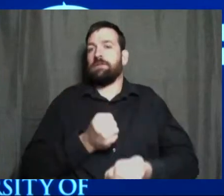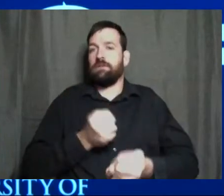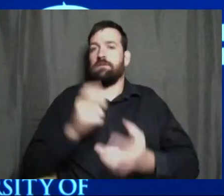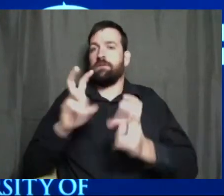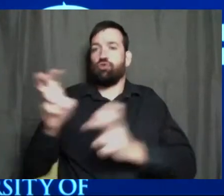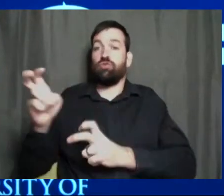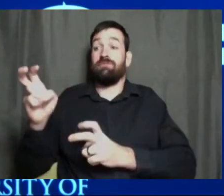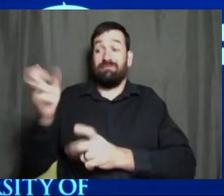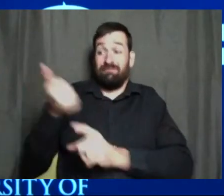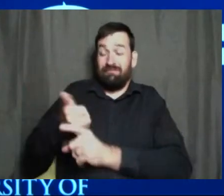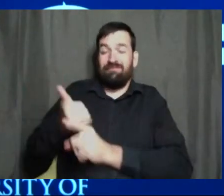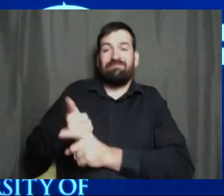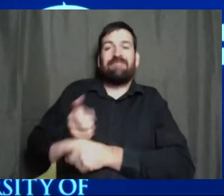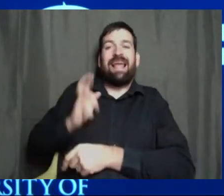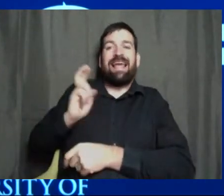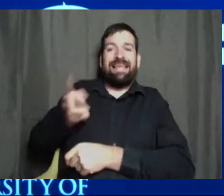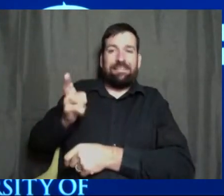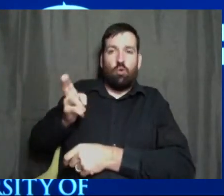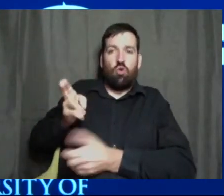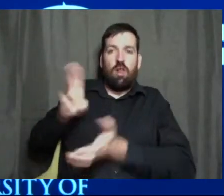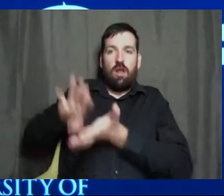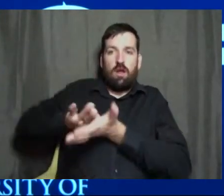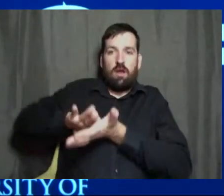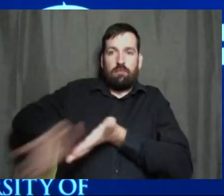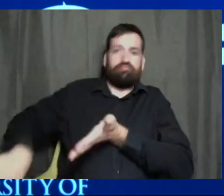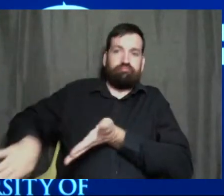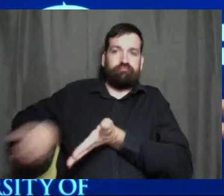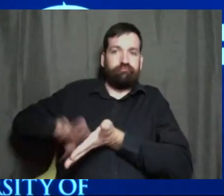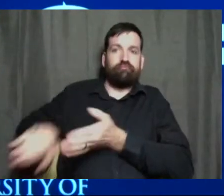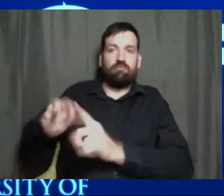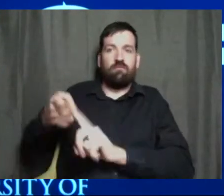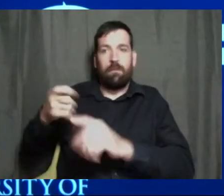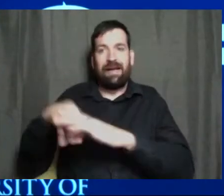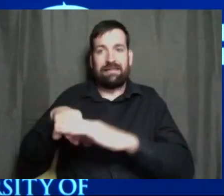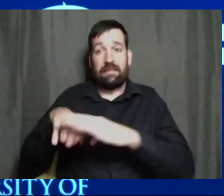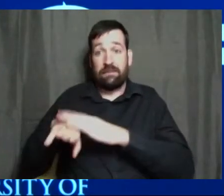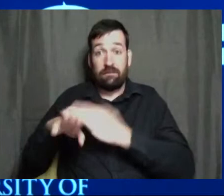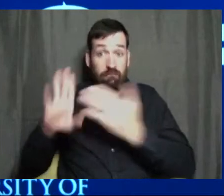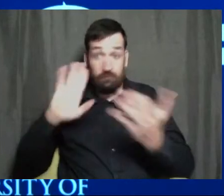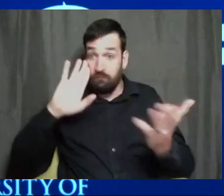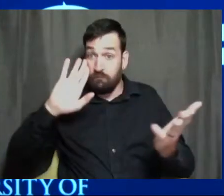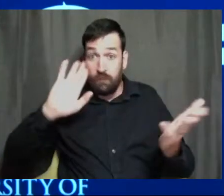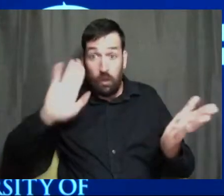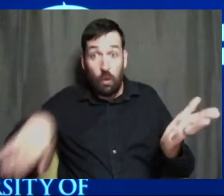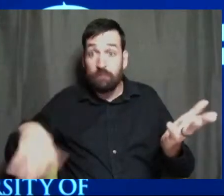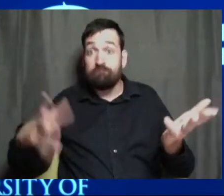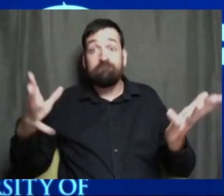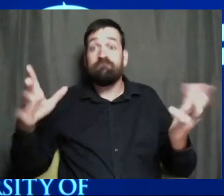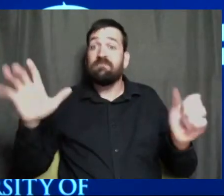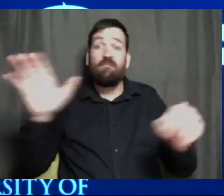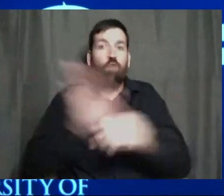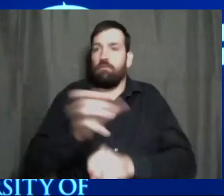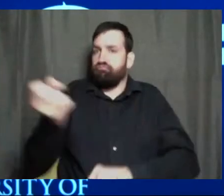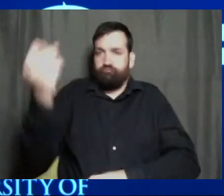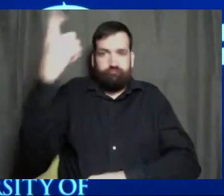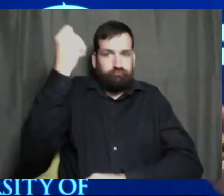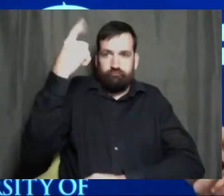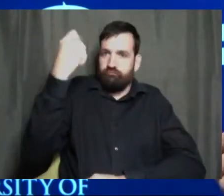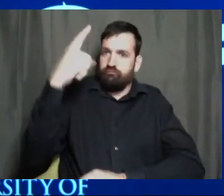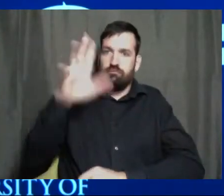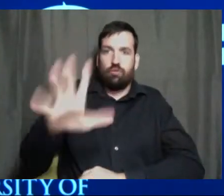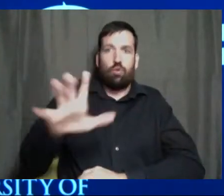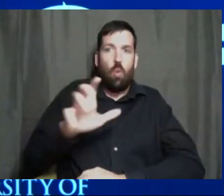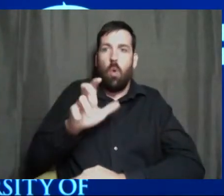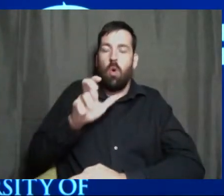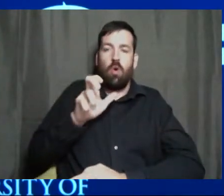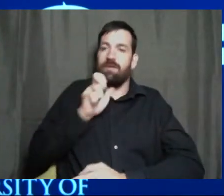been excluded from access, and you know what? Completely valid mistrust from, in the